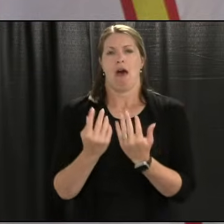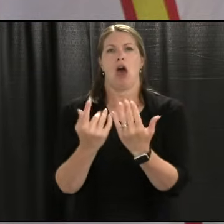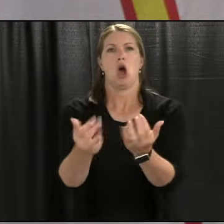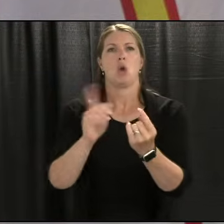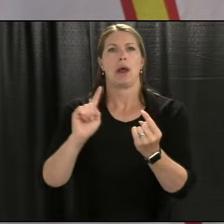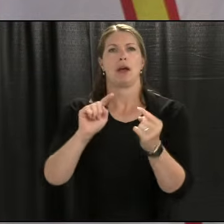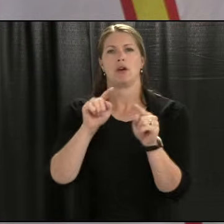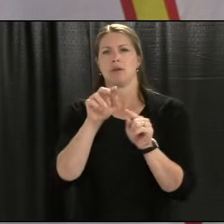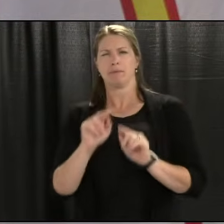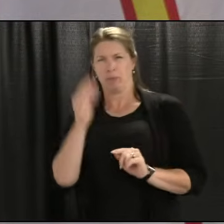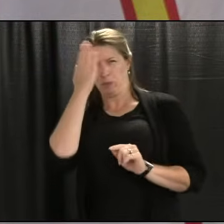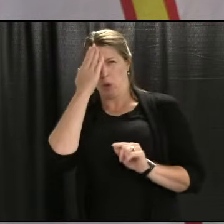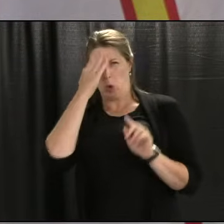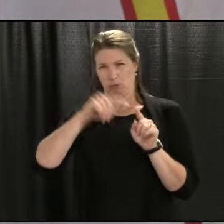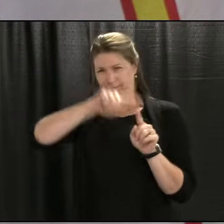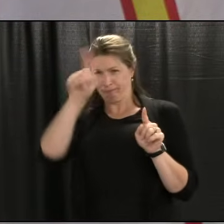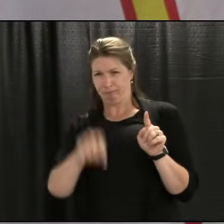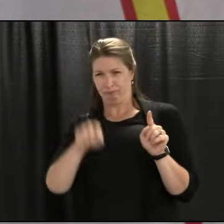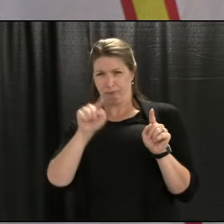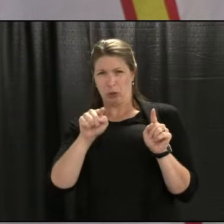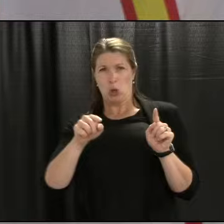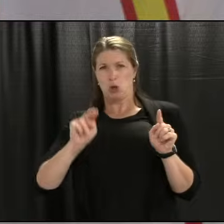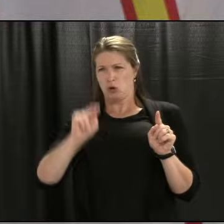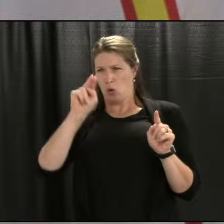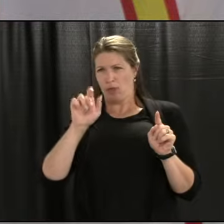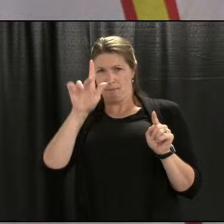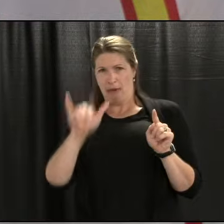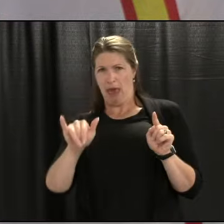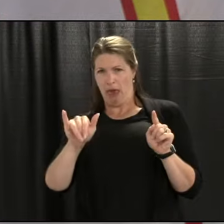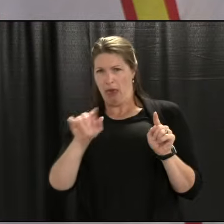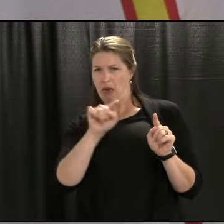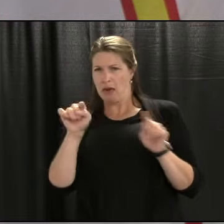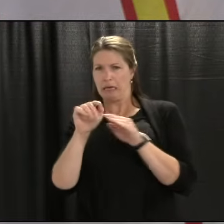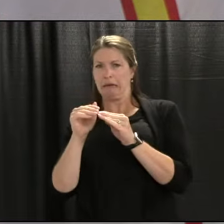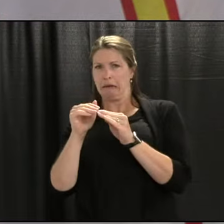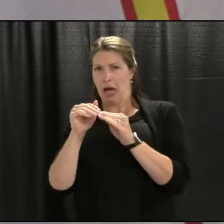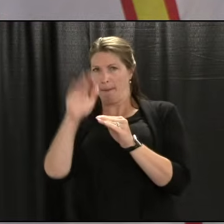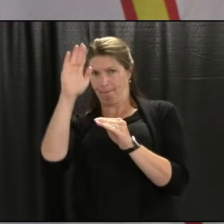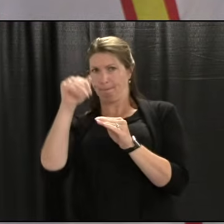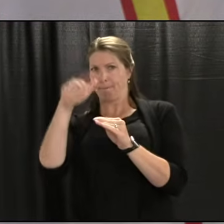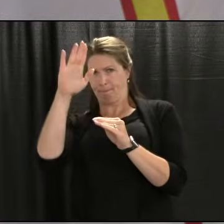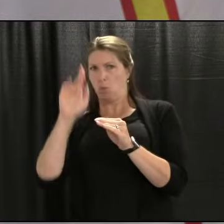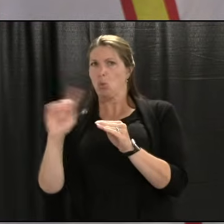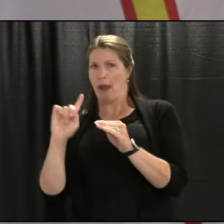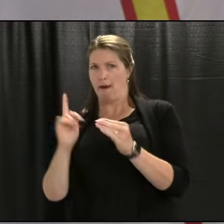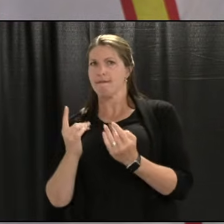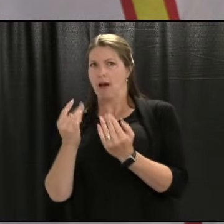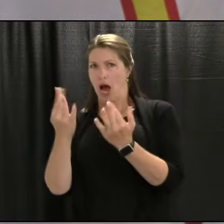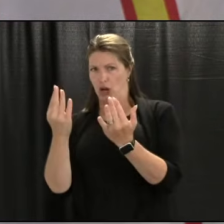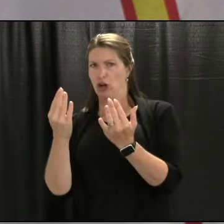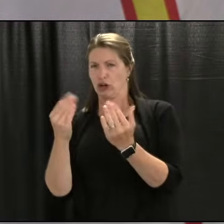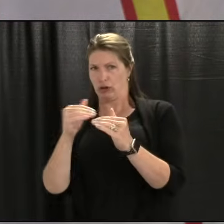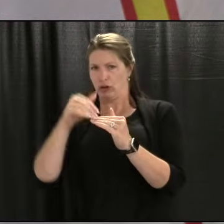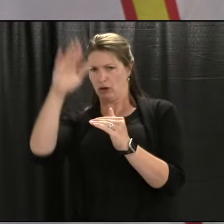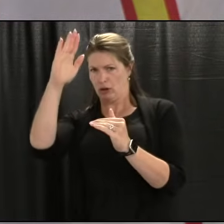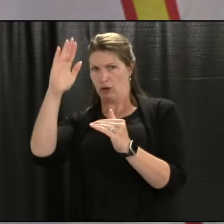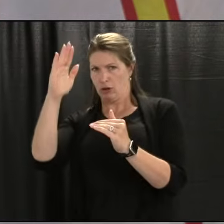air assets on site there today, including helicopters, and we're confident they can return to the south side of that